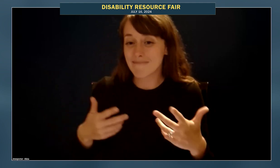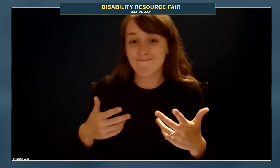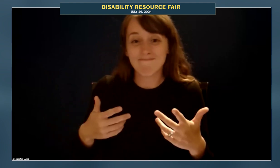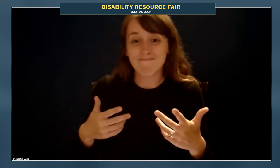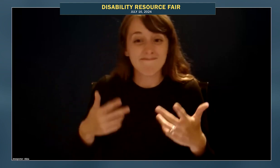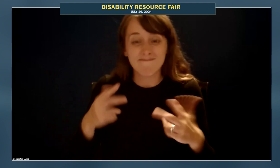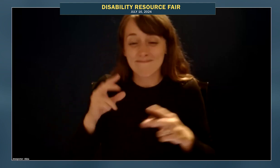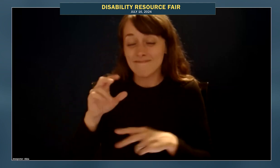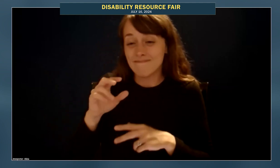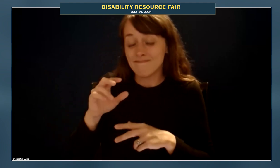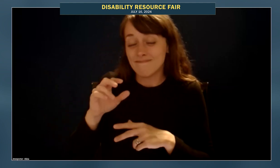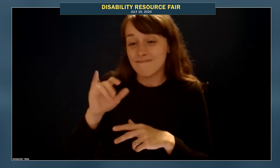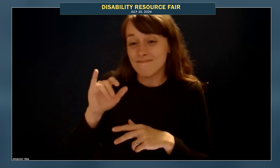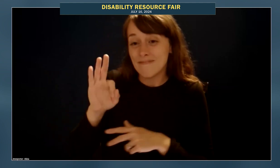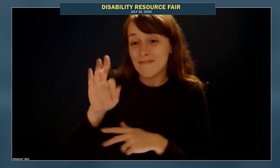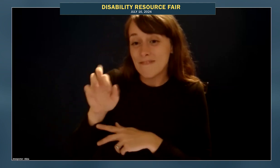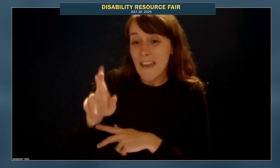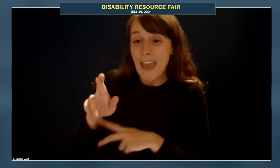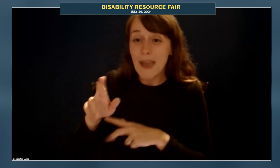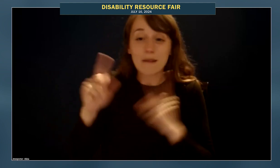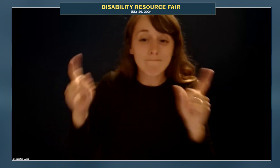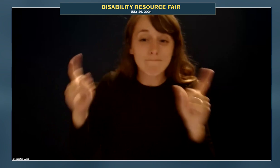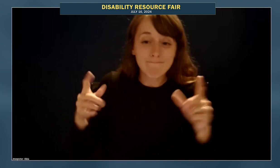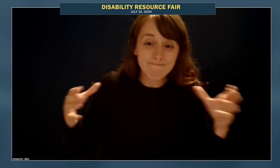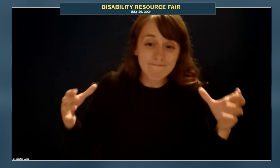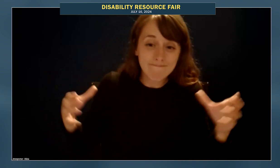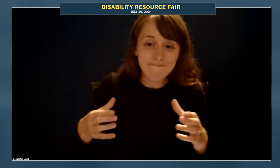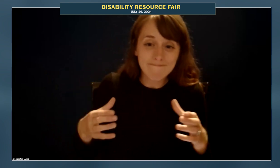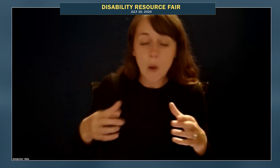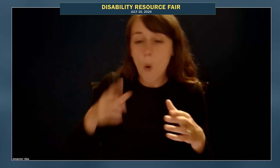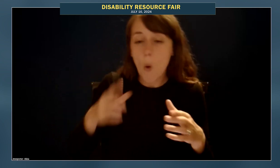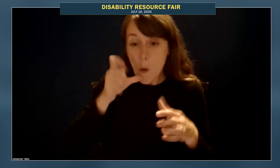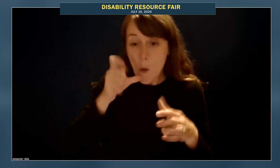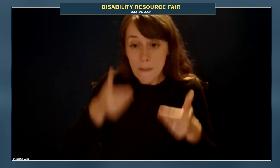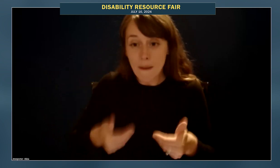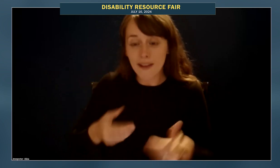started. Just to introduce myself, I'm Jeremy Dubs. I'm the city